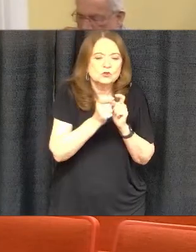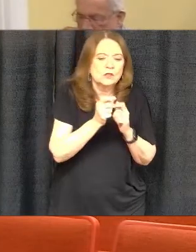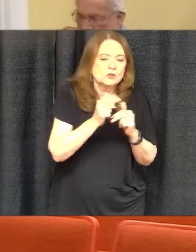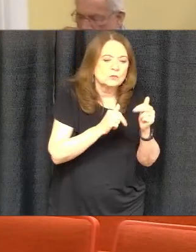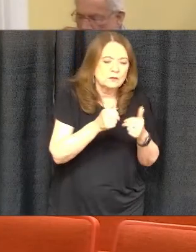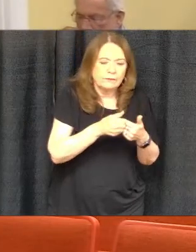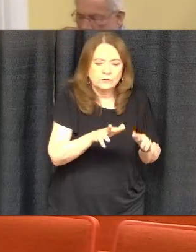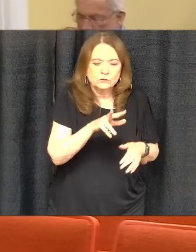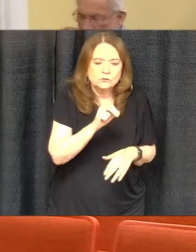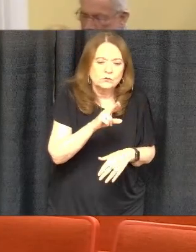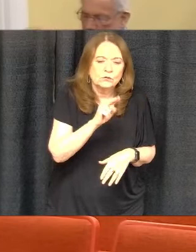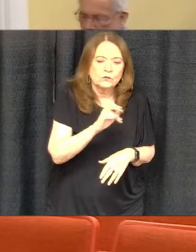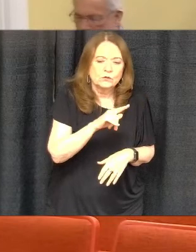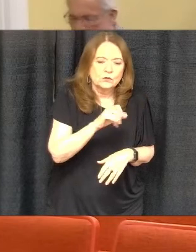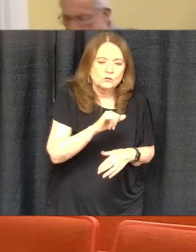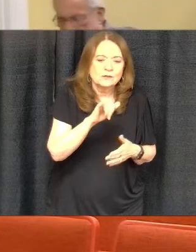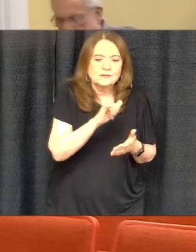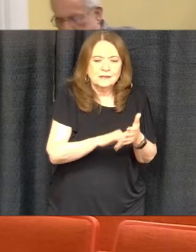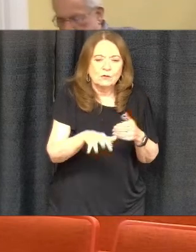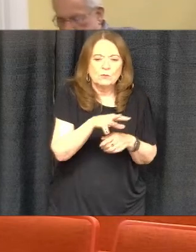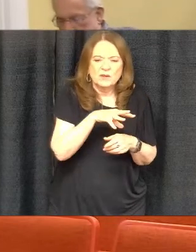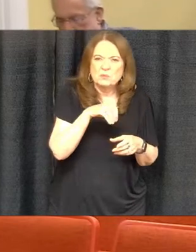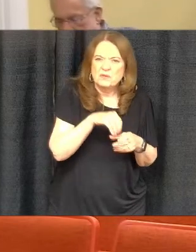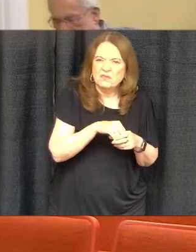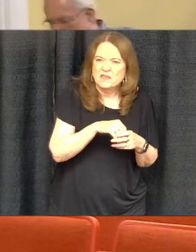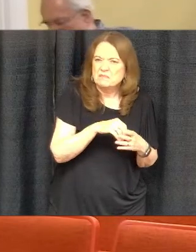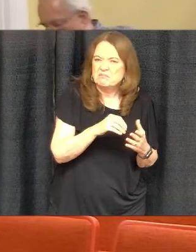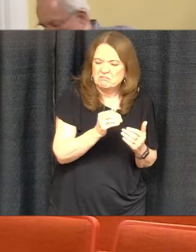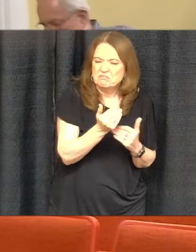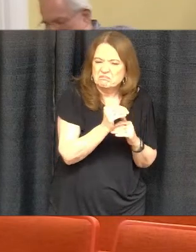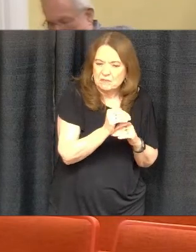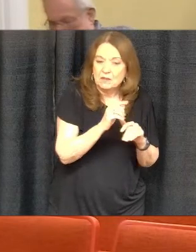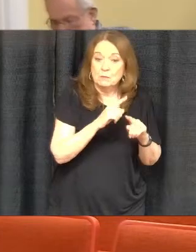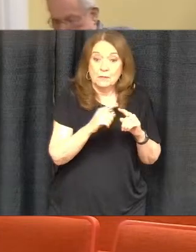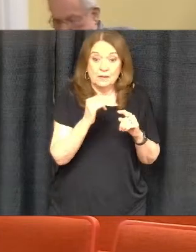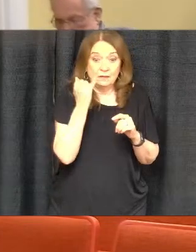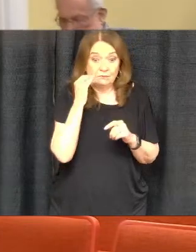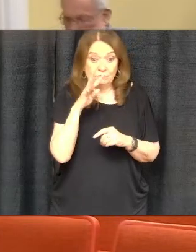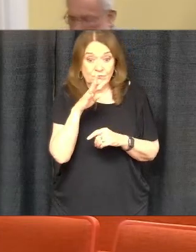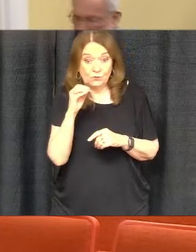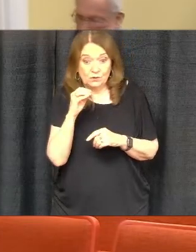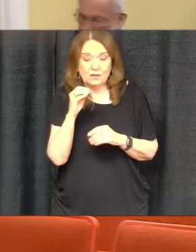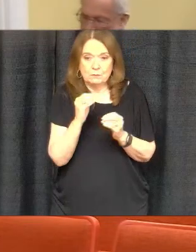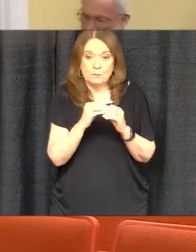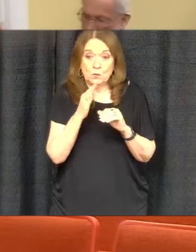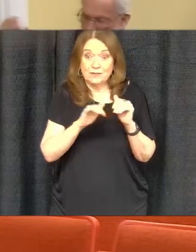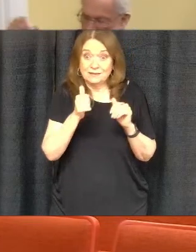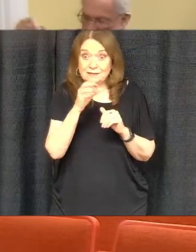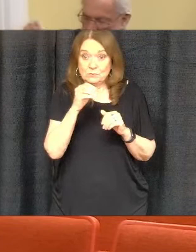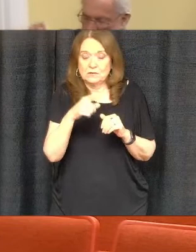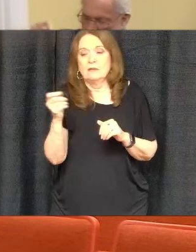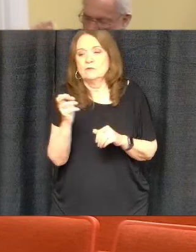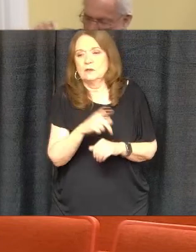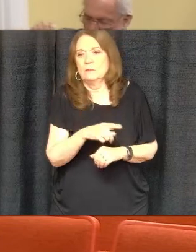30 units, that would be within tolerance. If they get to 40, that would be over 10%. They would have to come back here. So